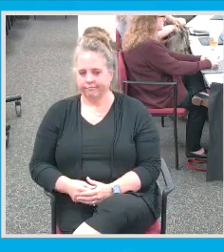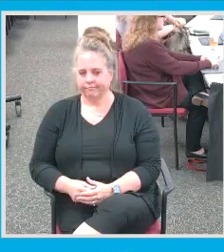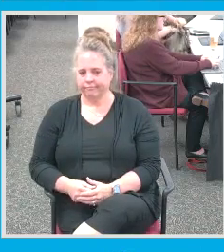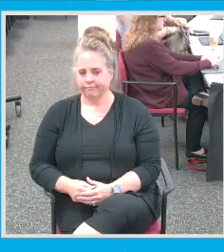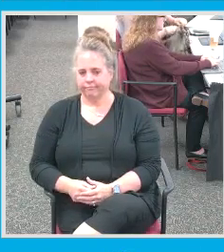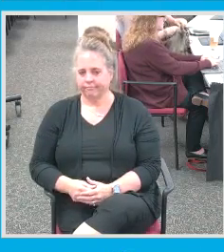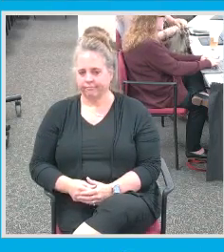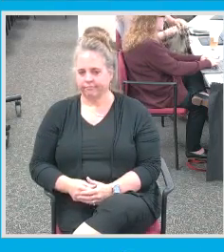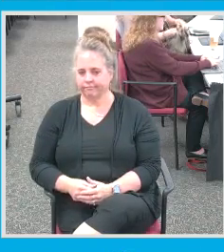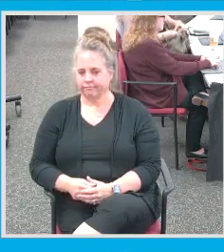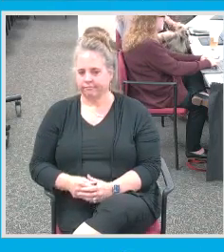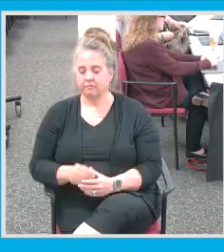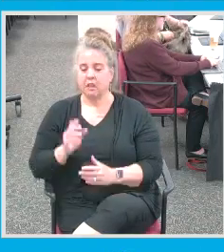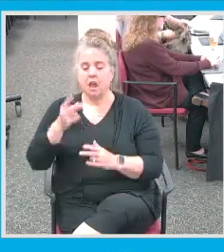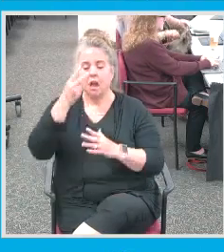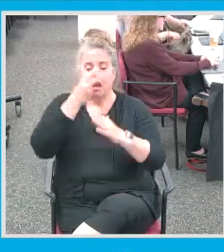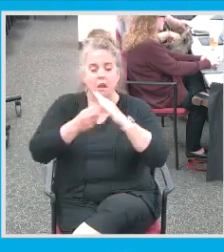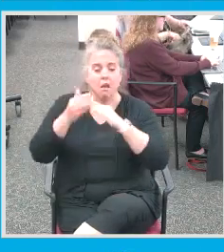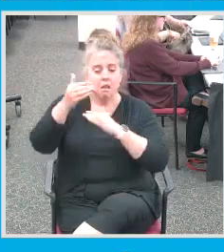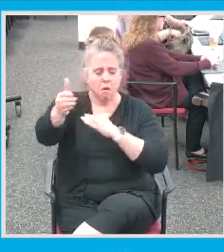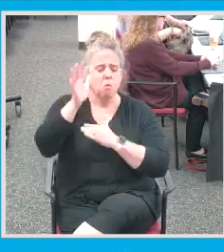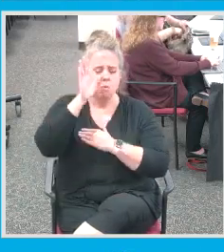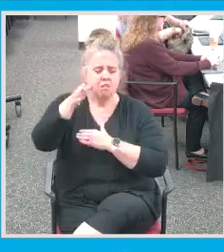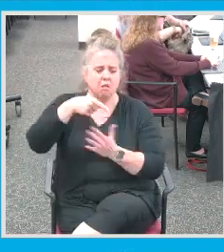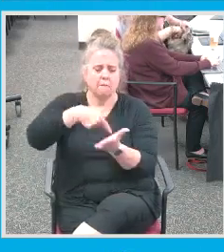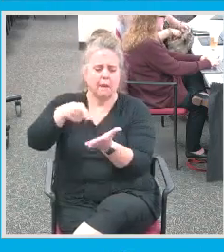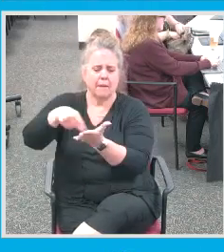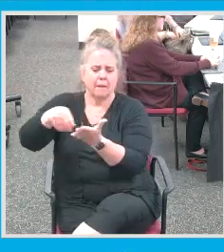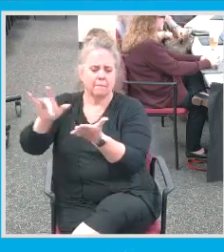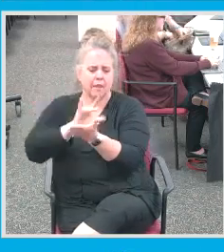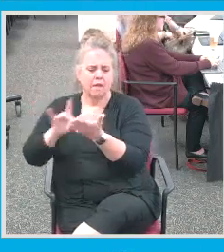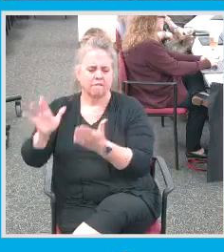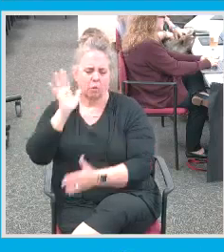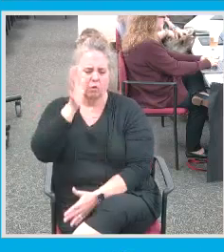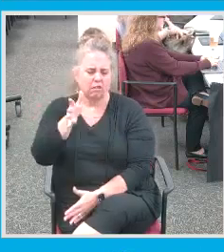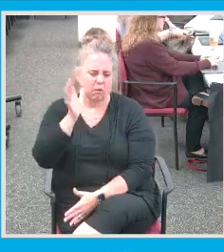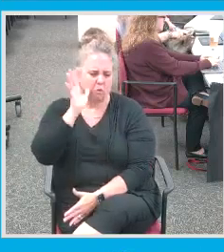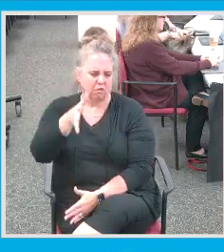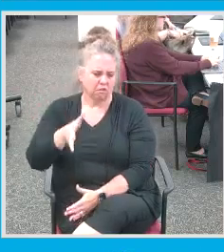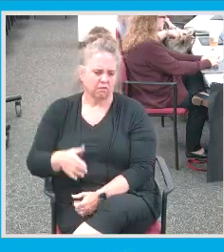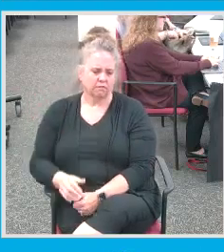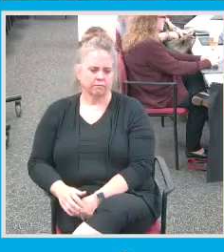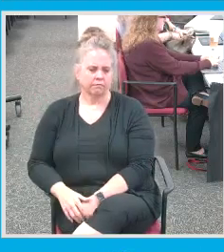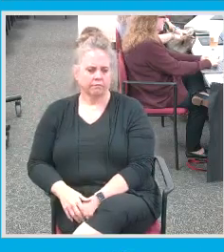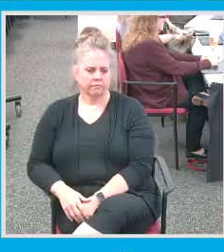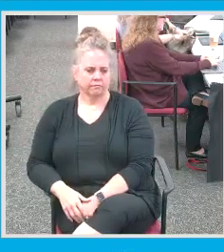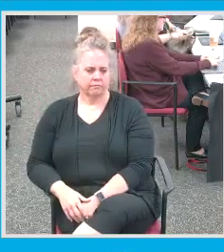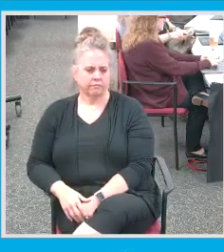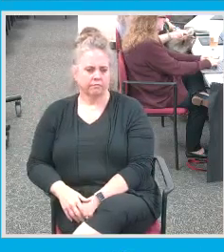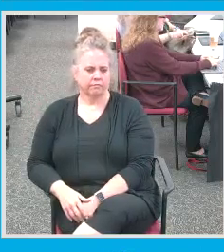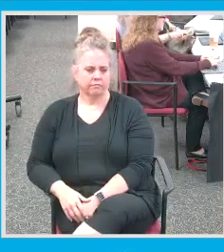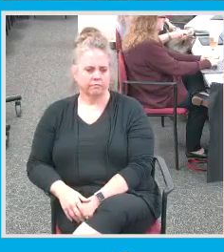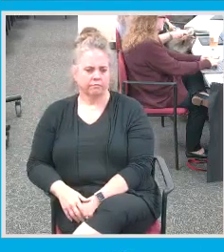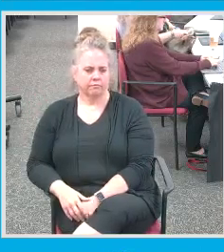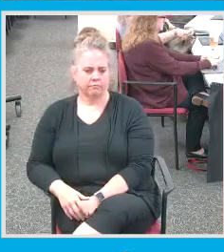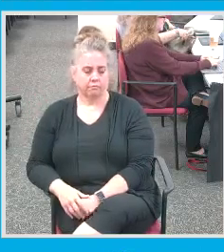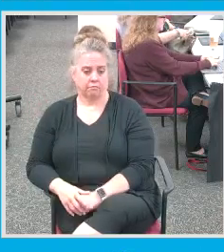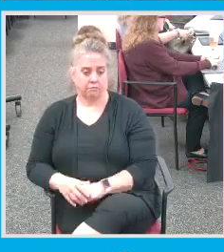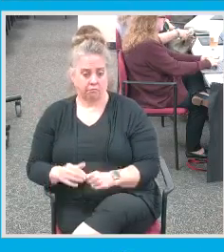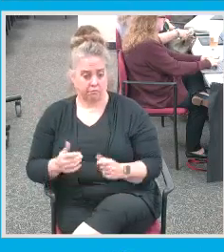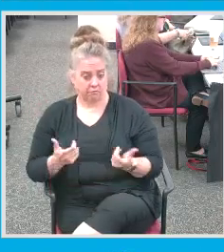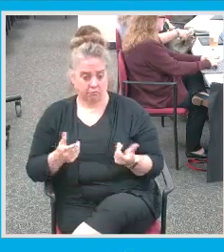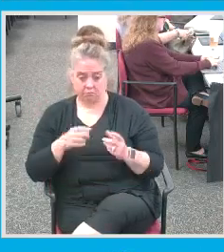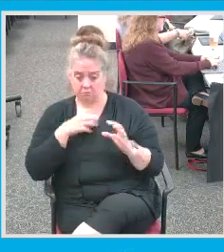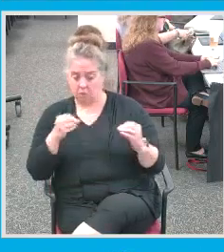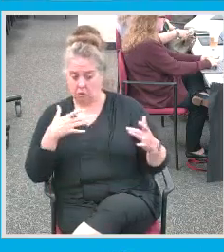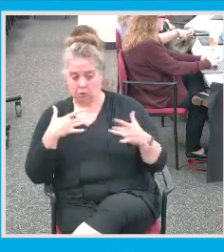But overall, we anticipated we're doing better than we originally budgeted, and budget does not have any concerns at this time.